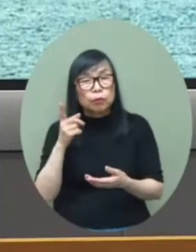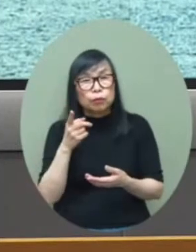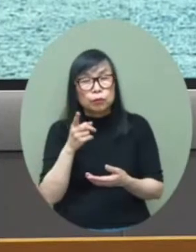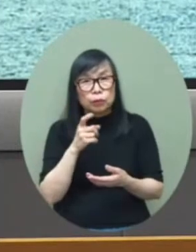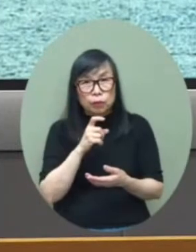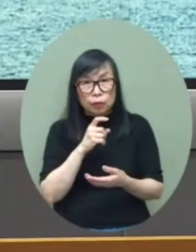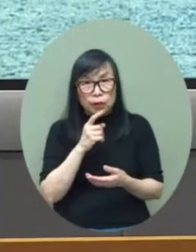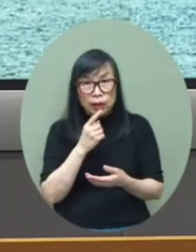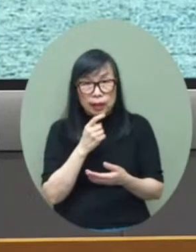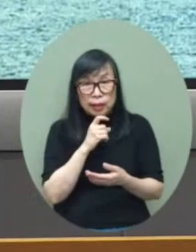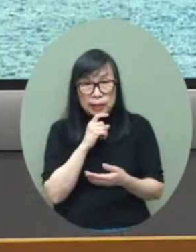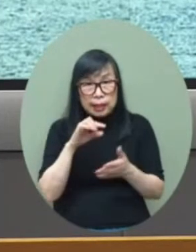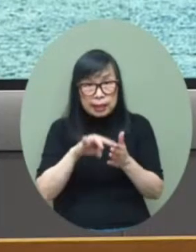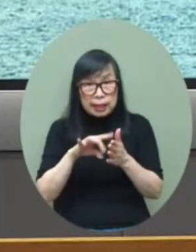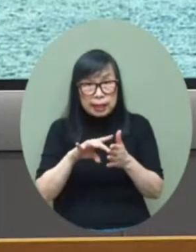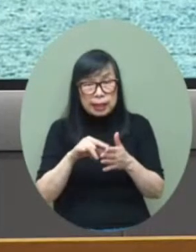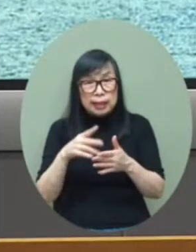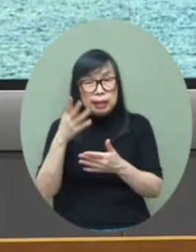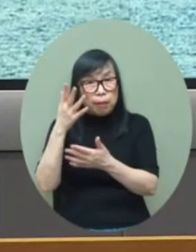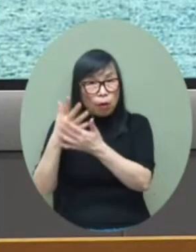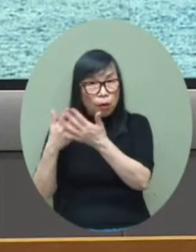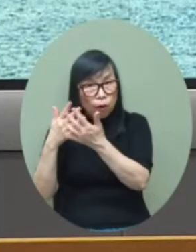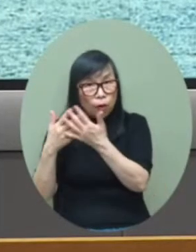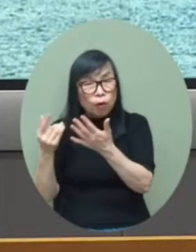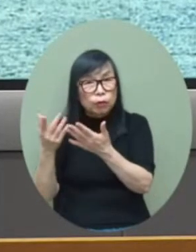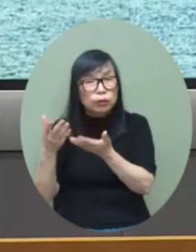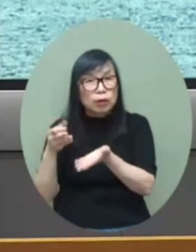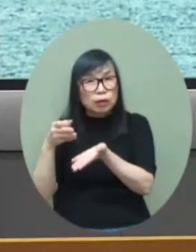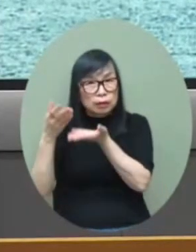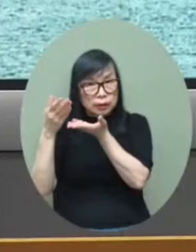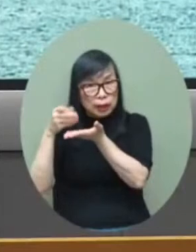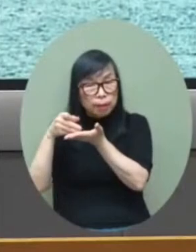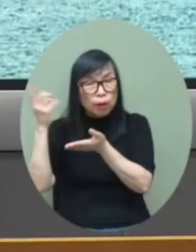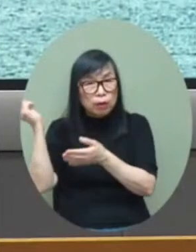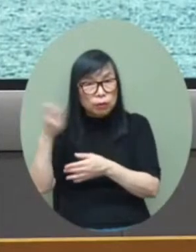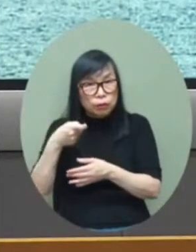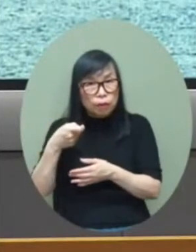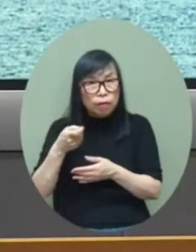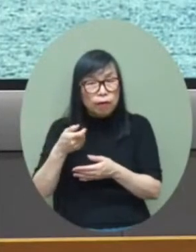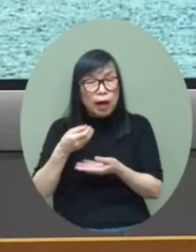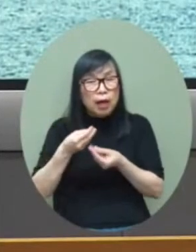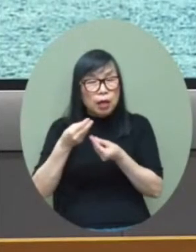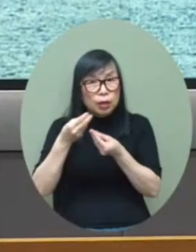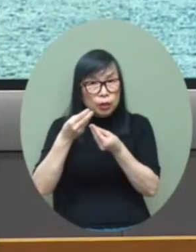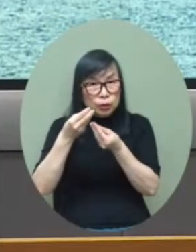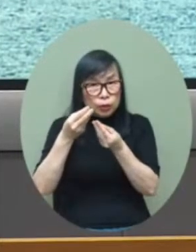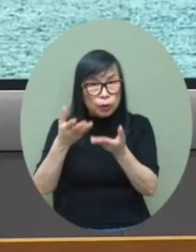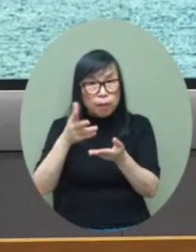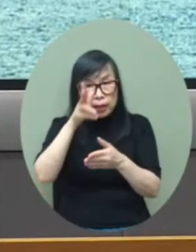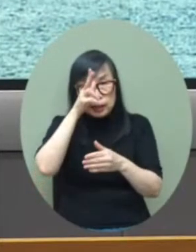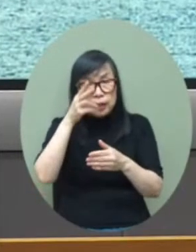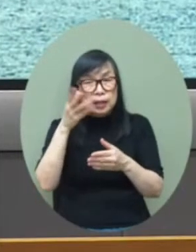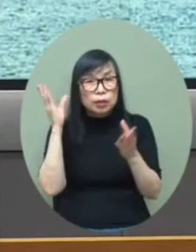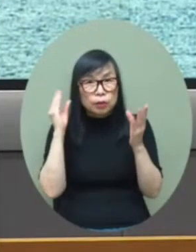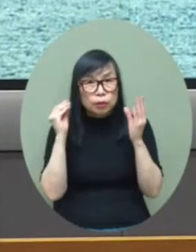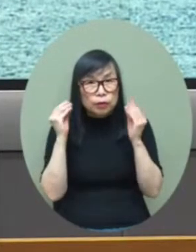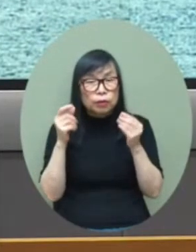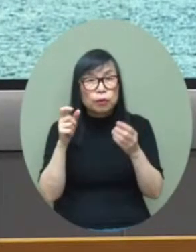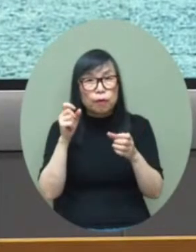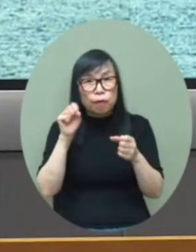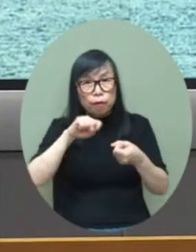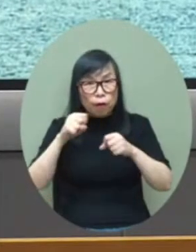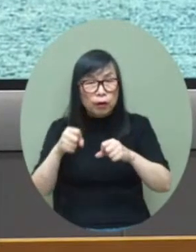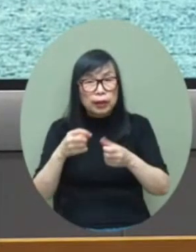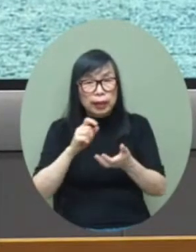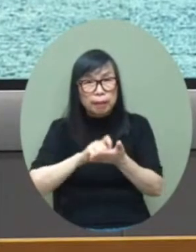as soon as possible, although I do not have an exact answer. For daily cases reported through the